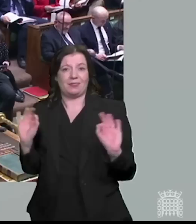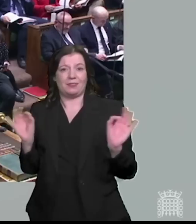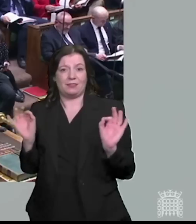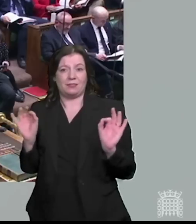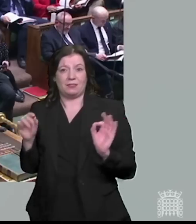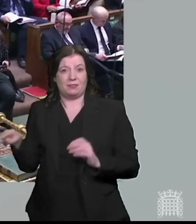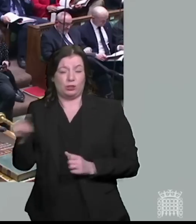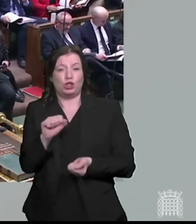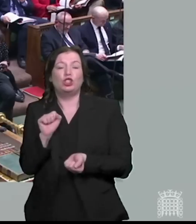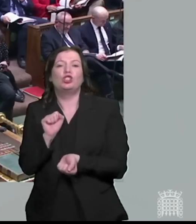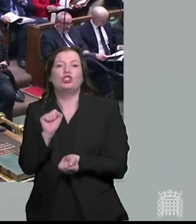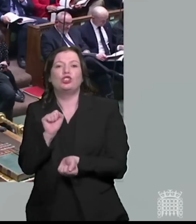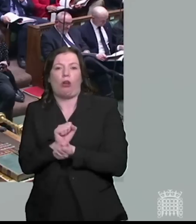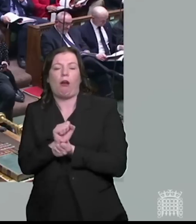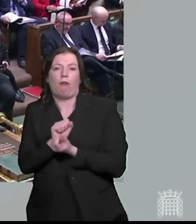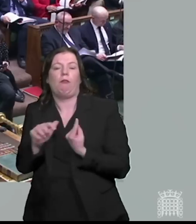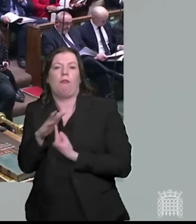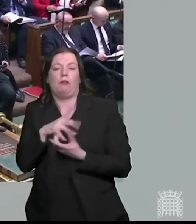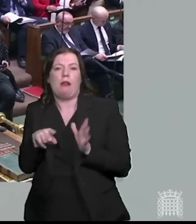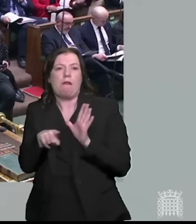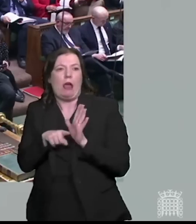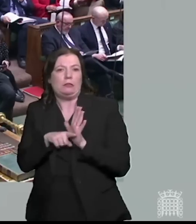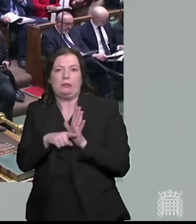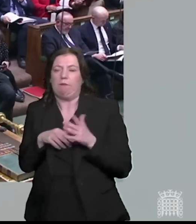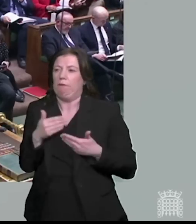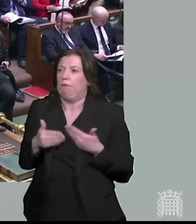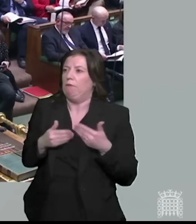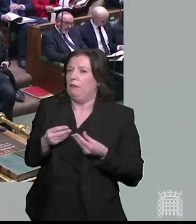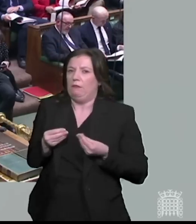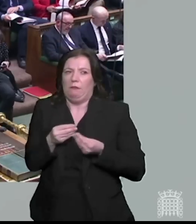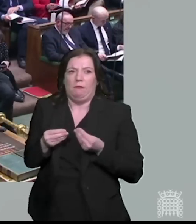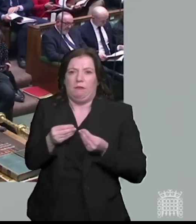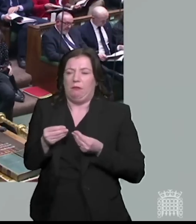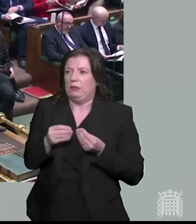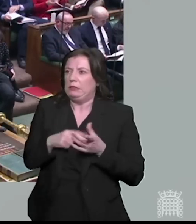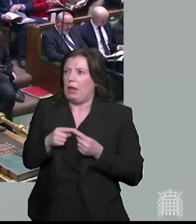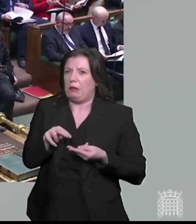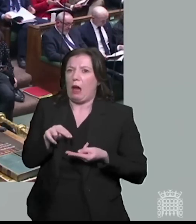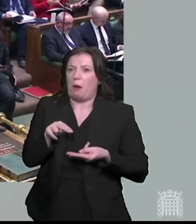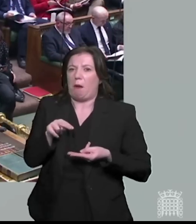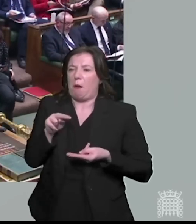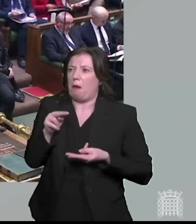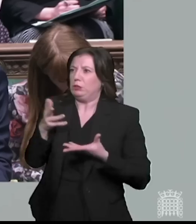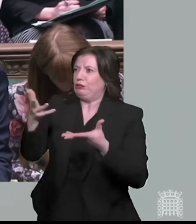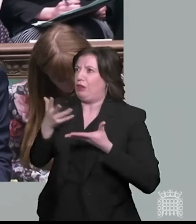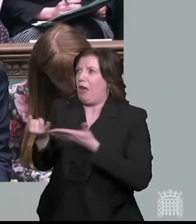years stuck in a doom loop of lower growth, higher taxes and broken public